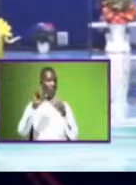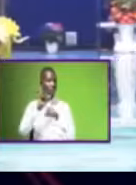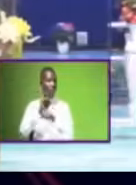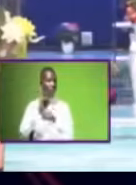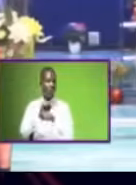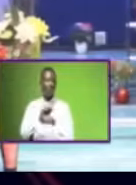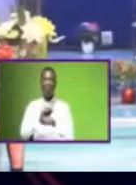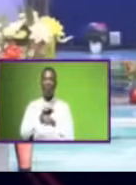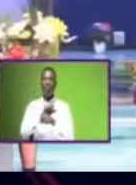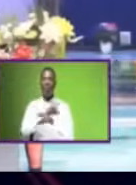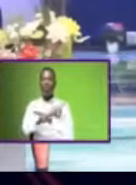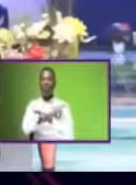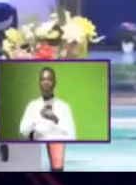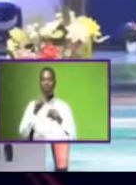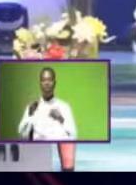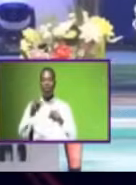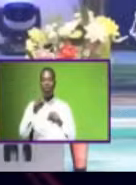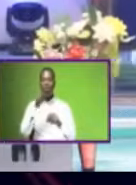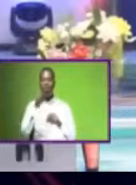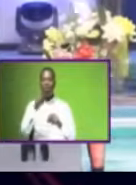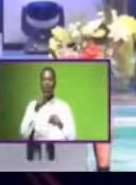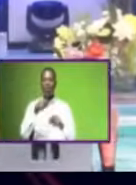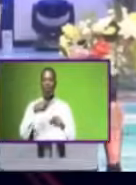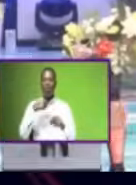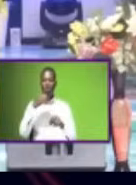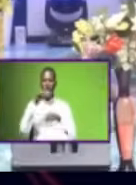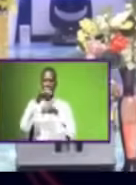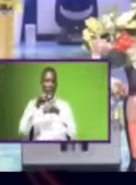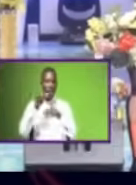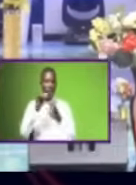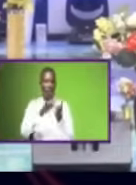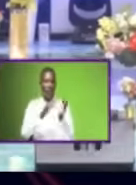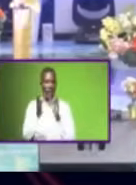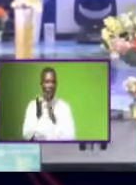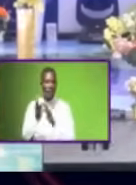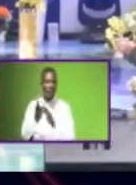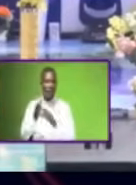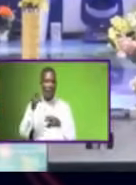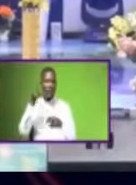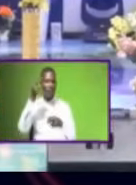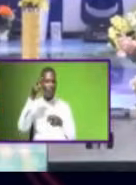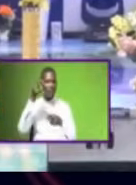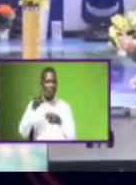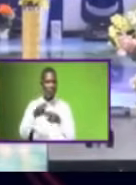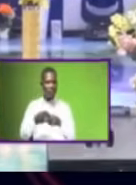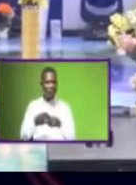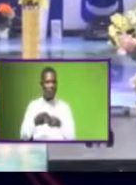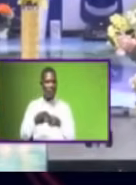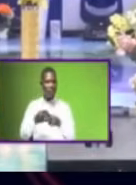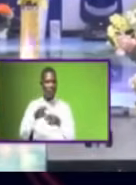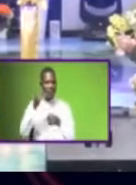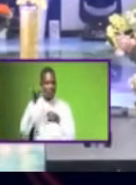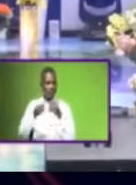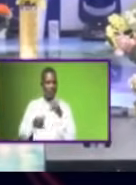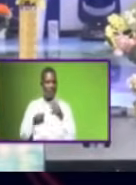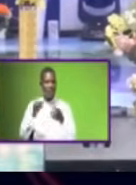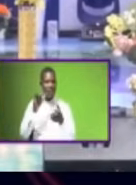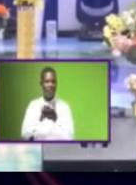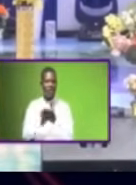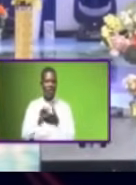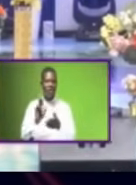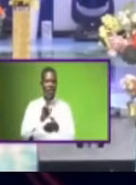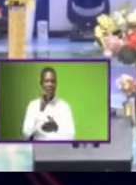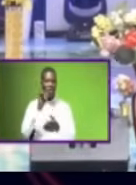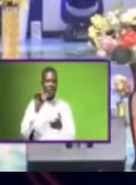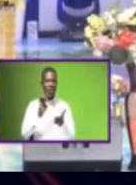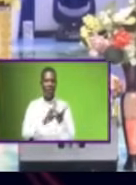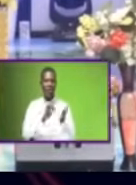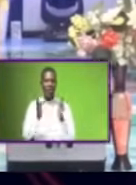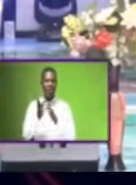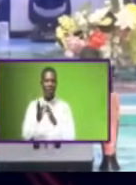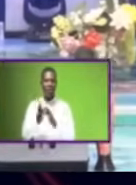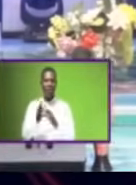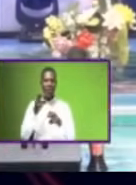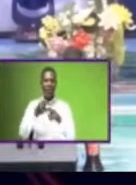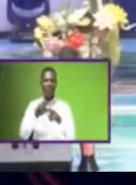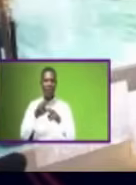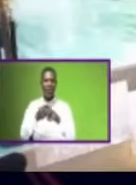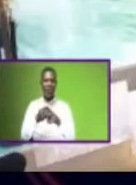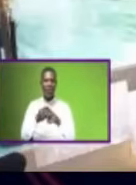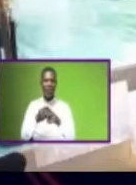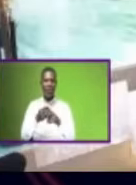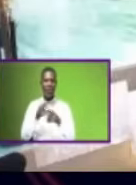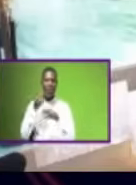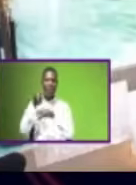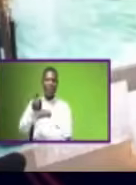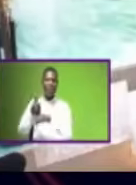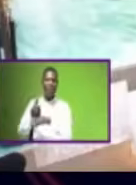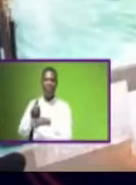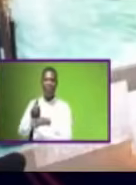piano. Umpo umpo yesu dinine siya. One desire is to be an antichrist, one the best evidence. Anything that